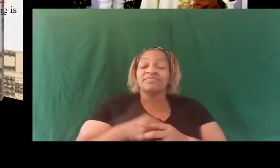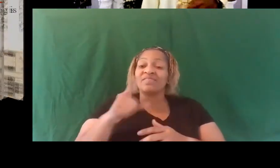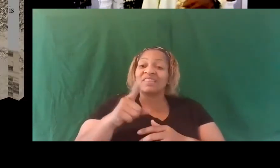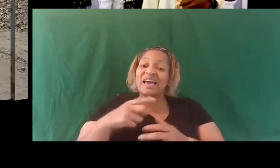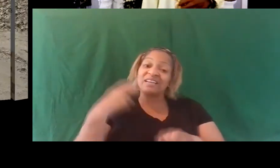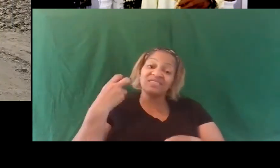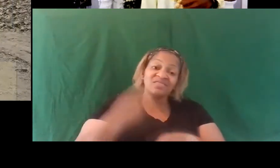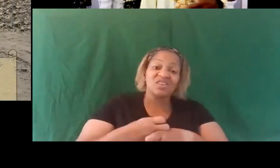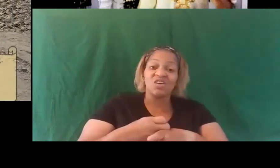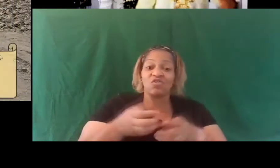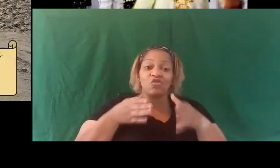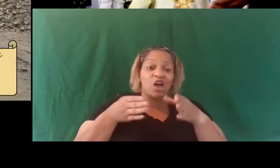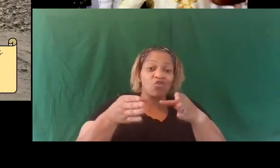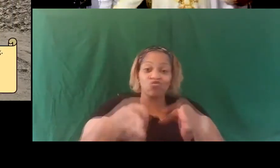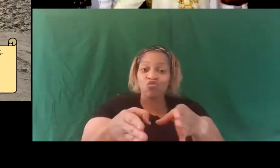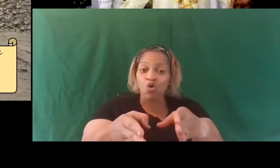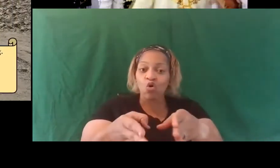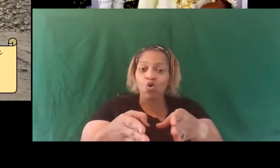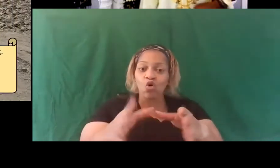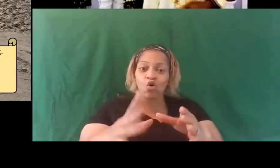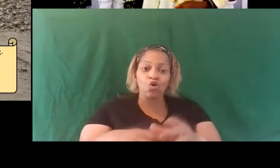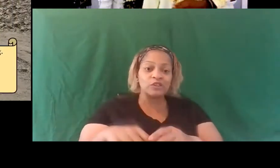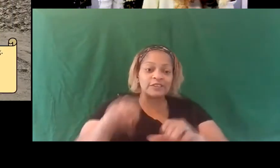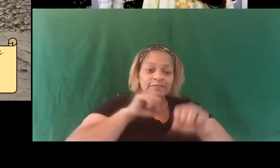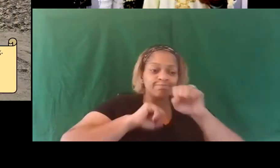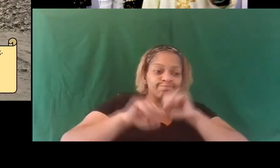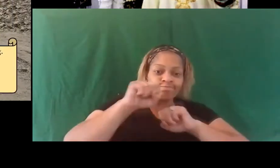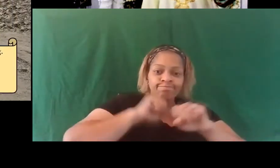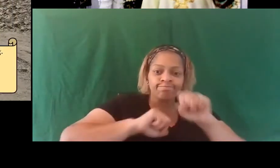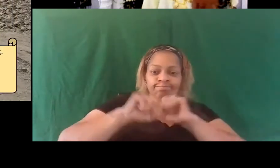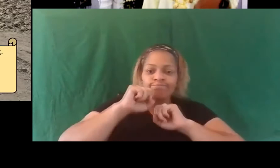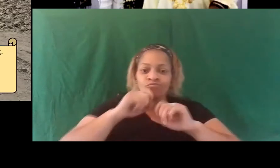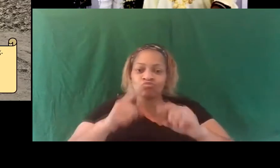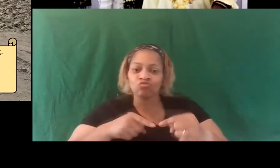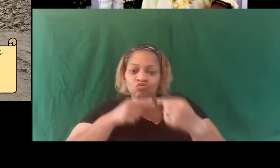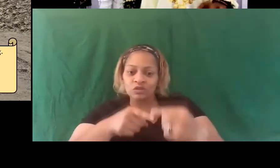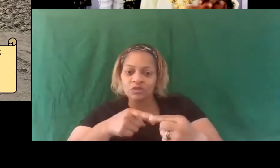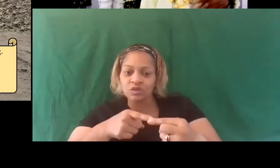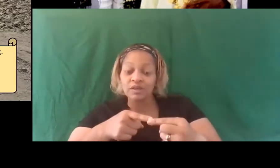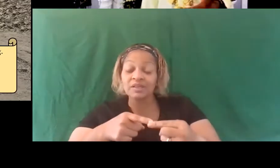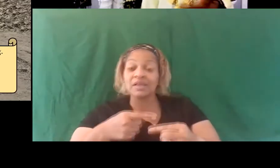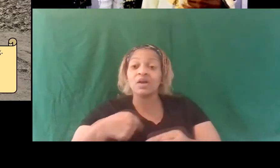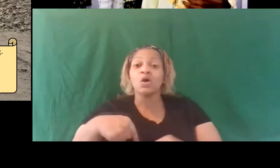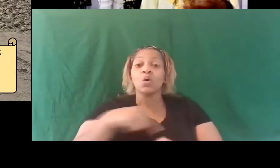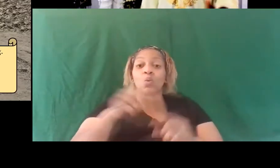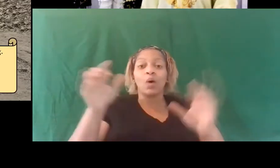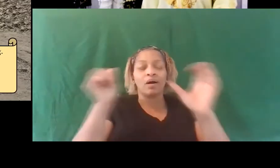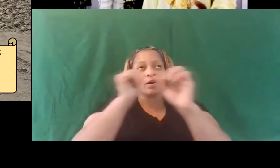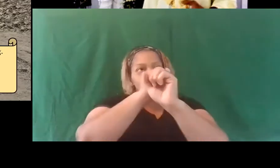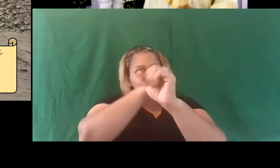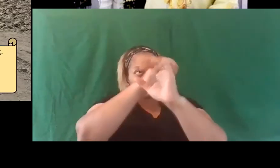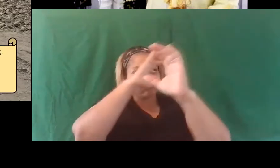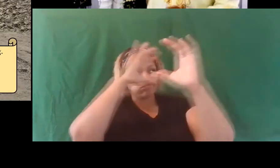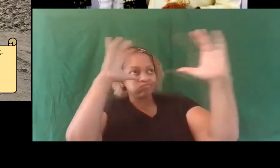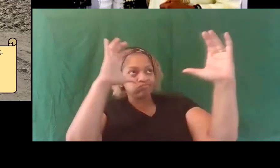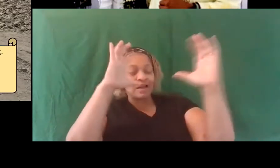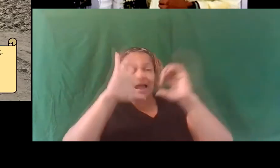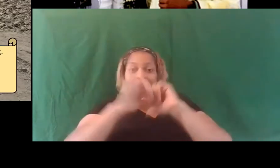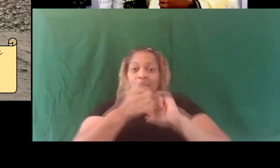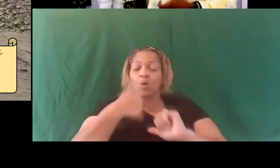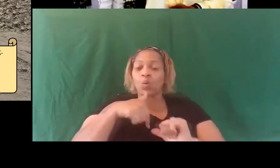road, the trials in life. It's about our perception of and how we approach it and address